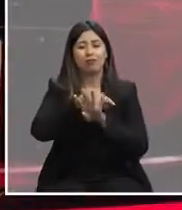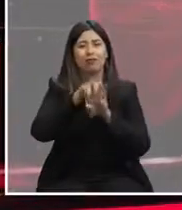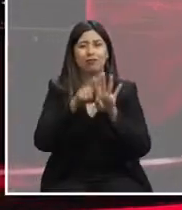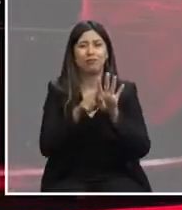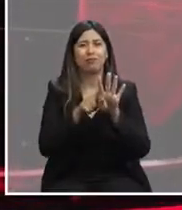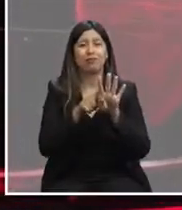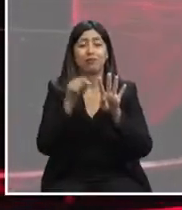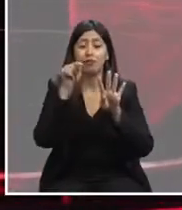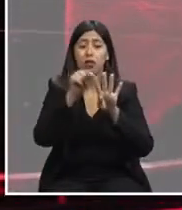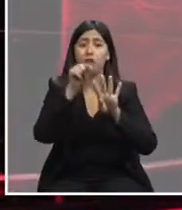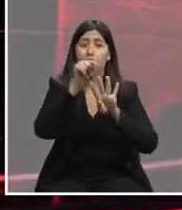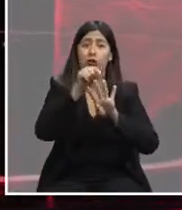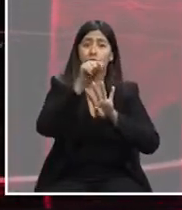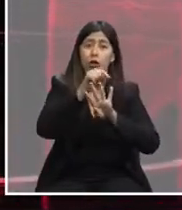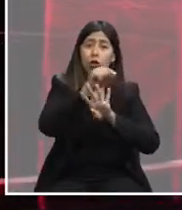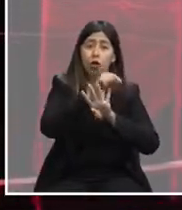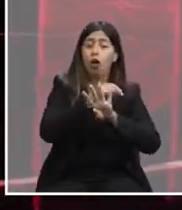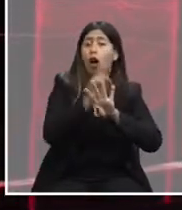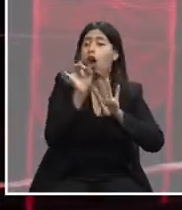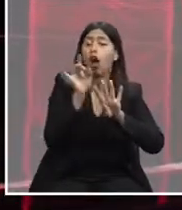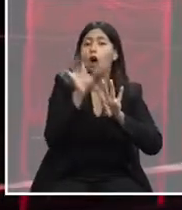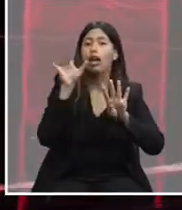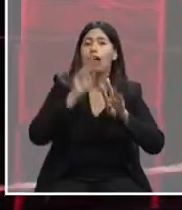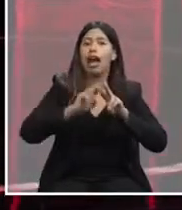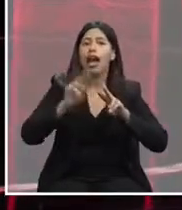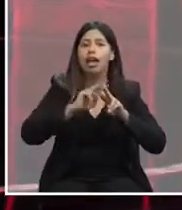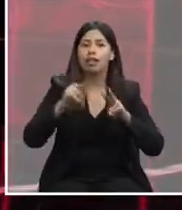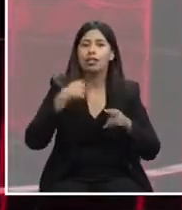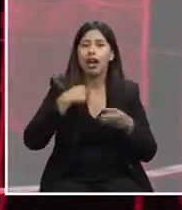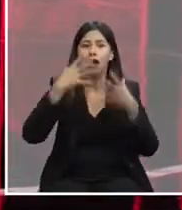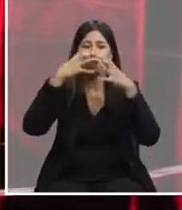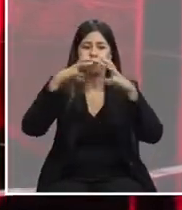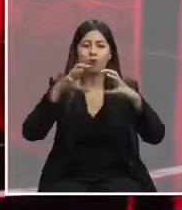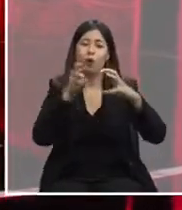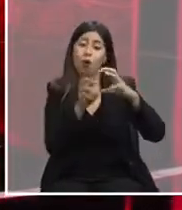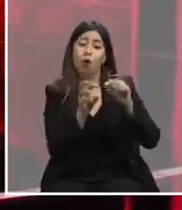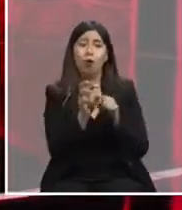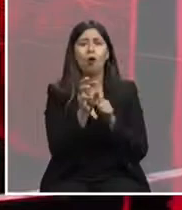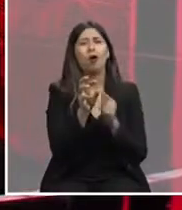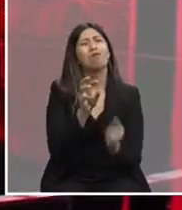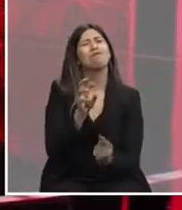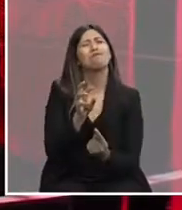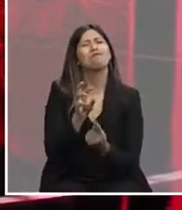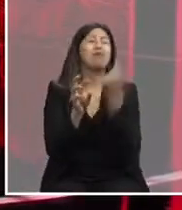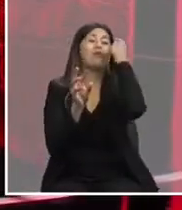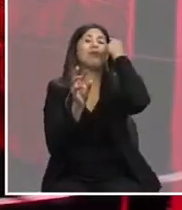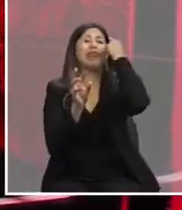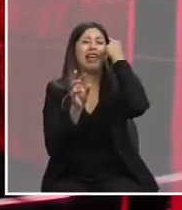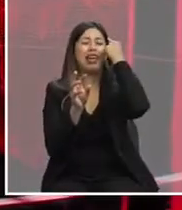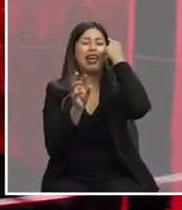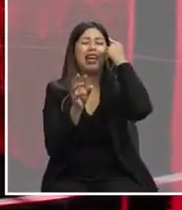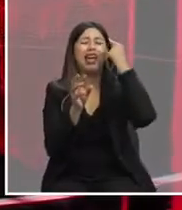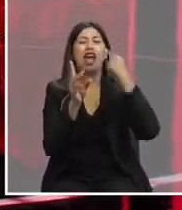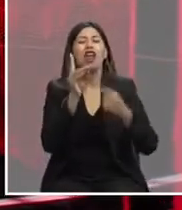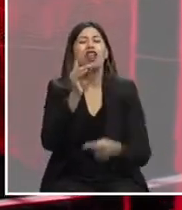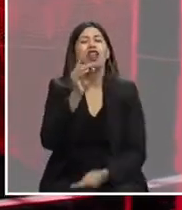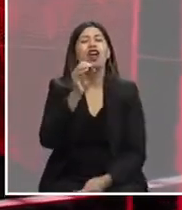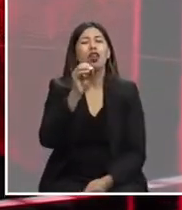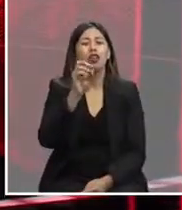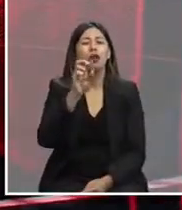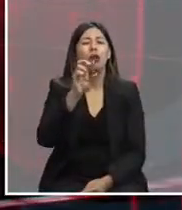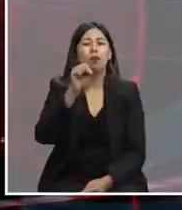us a dopamine rush. And it's easy to understand why. For 99% of